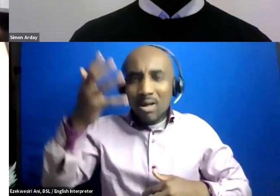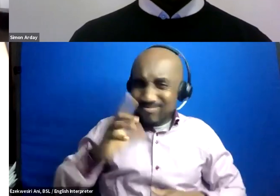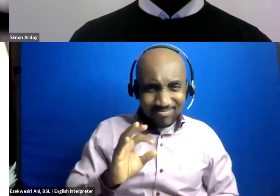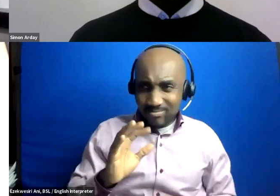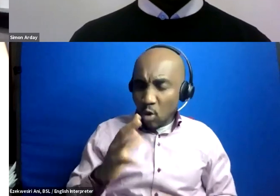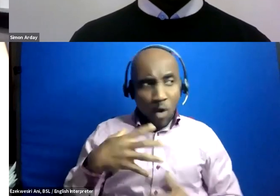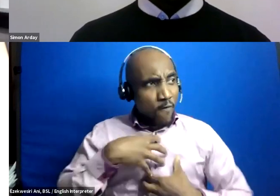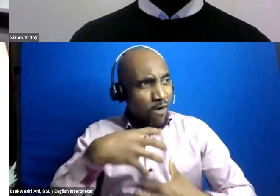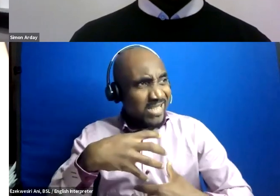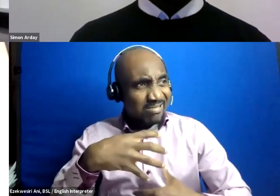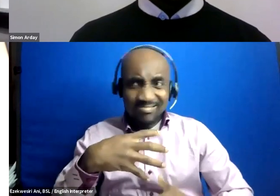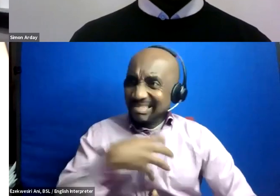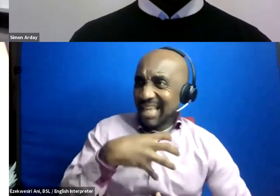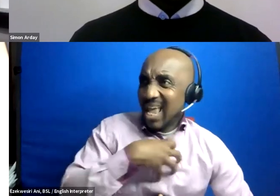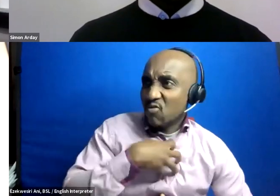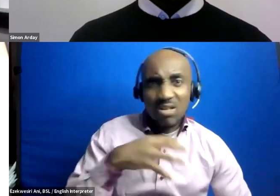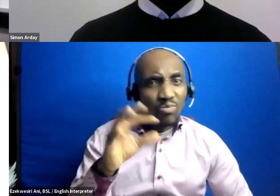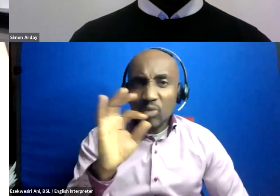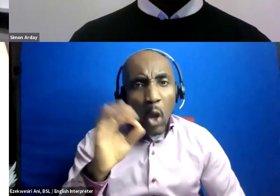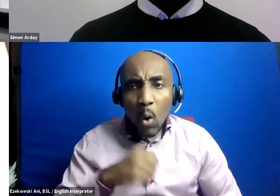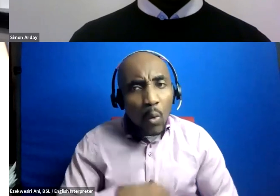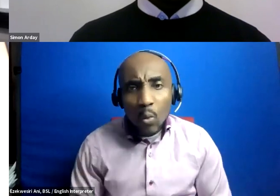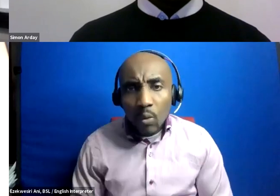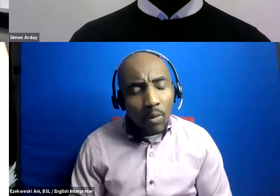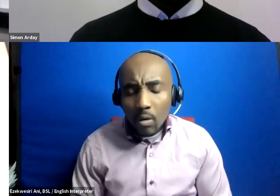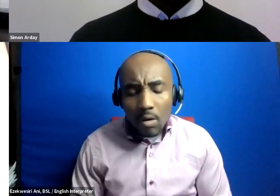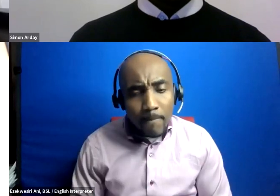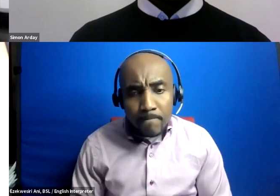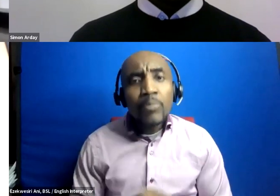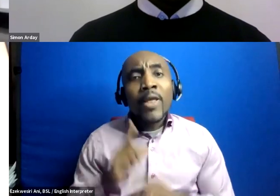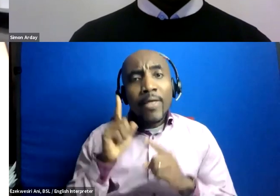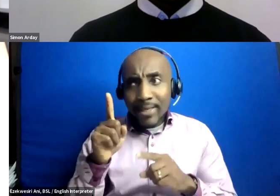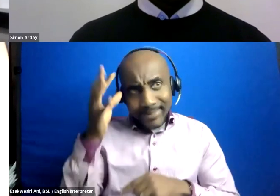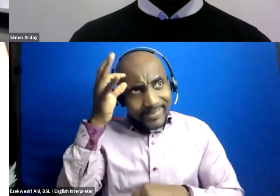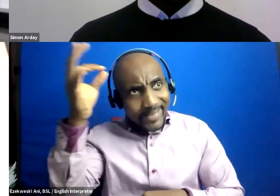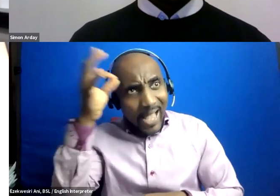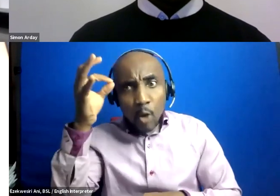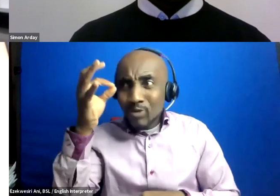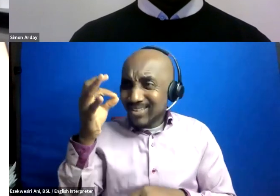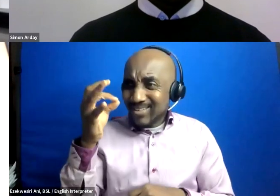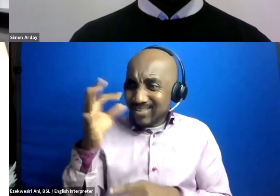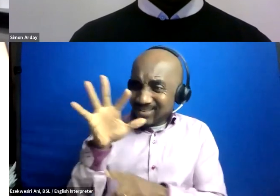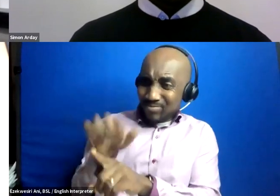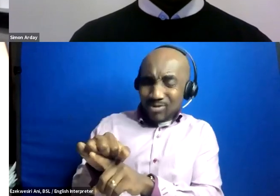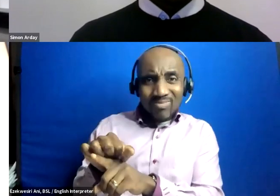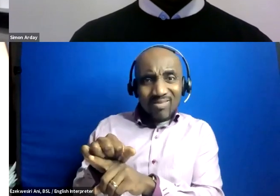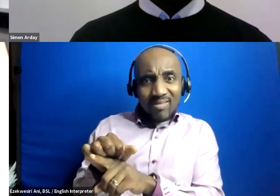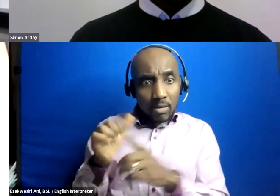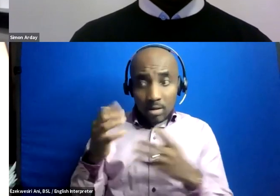people. You know, we are. This is something. This is a condition that's gripped us, taken